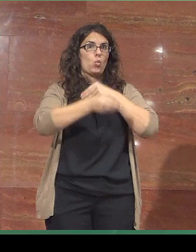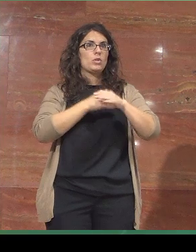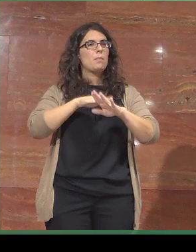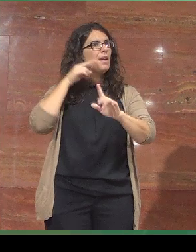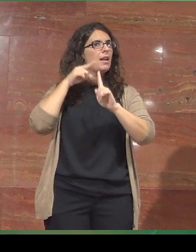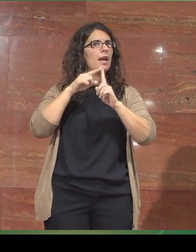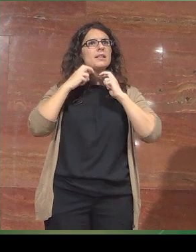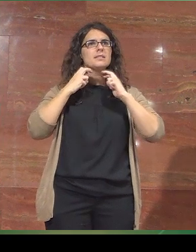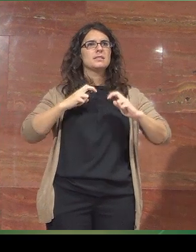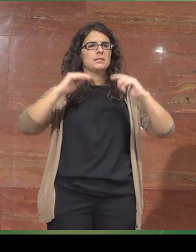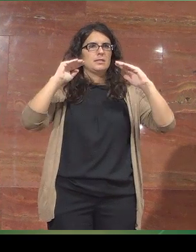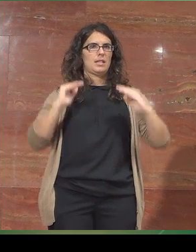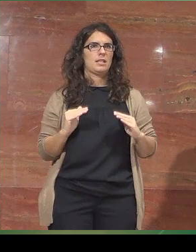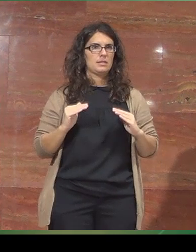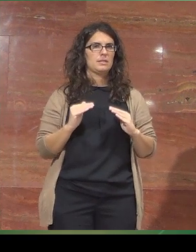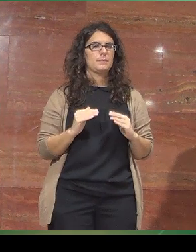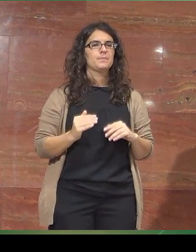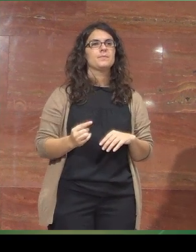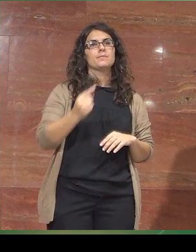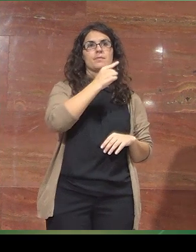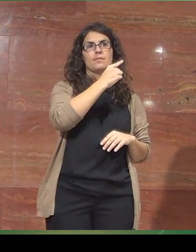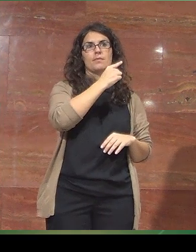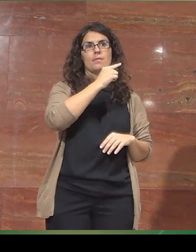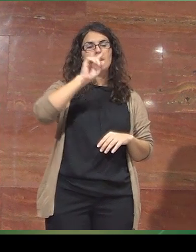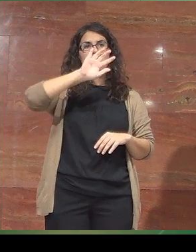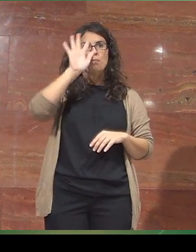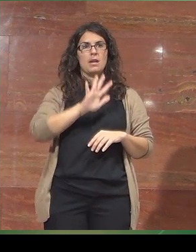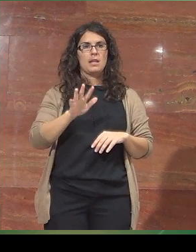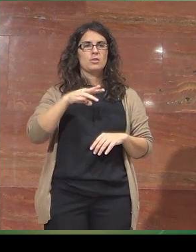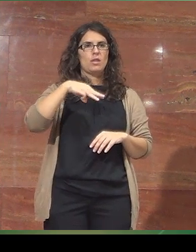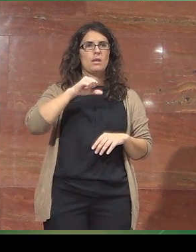These pictures here are from Malmö railway